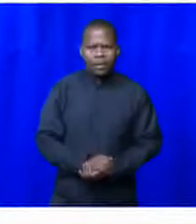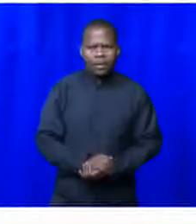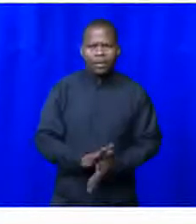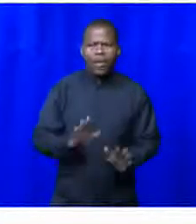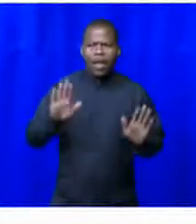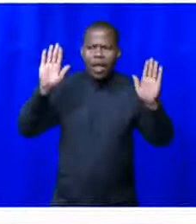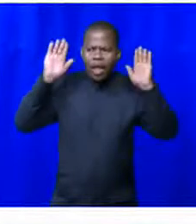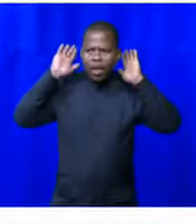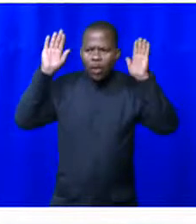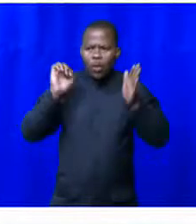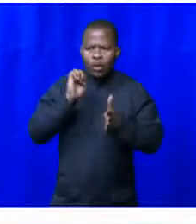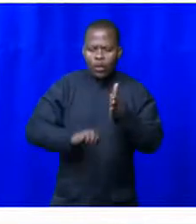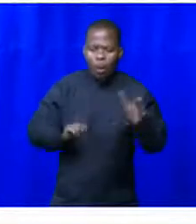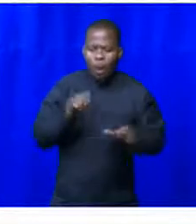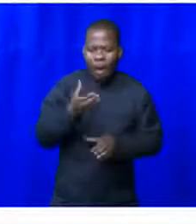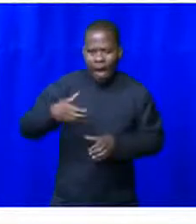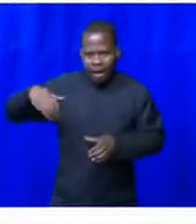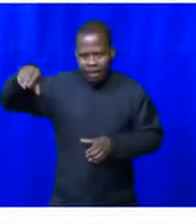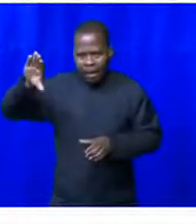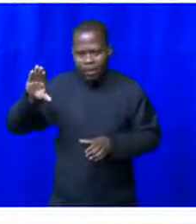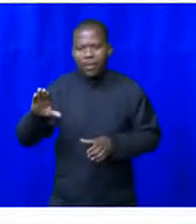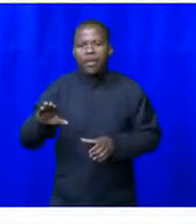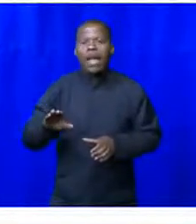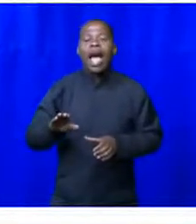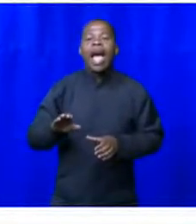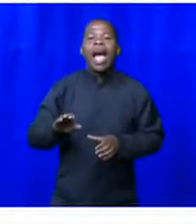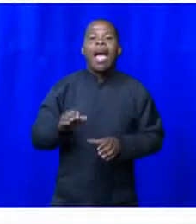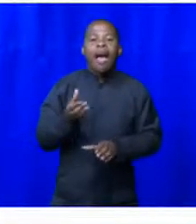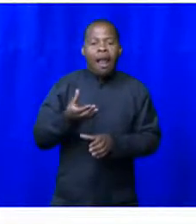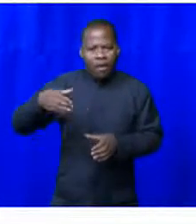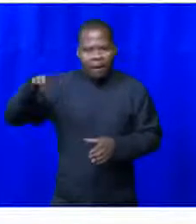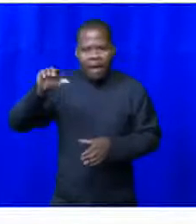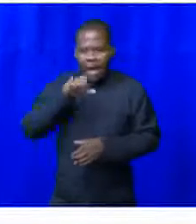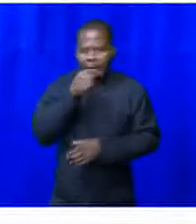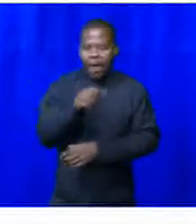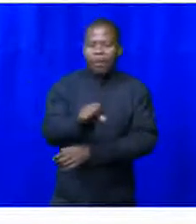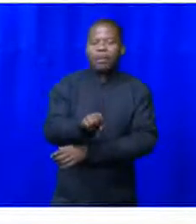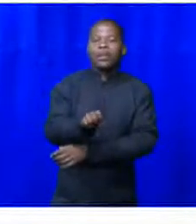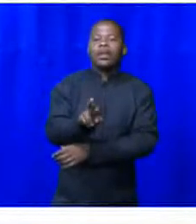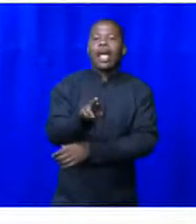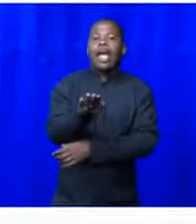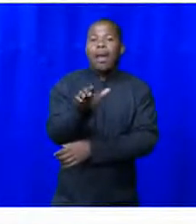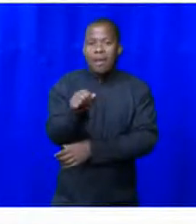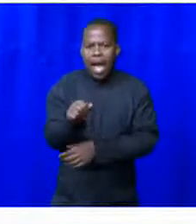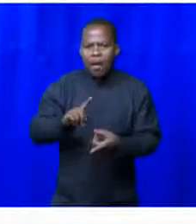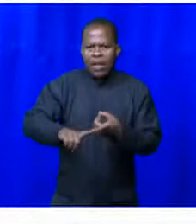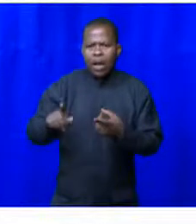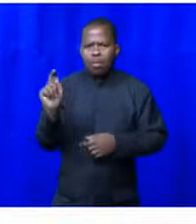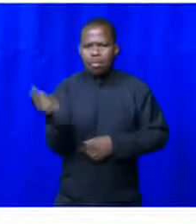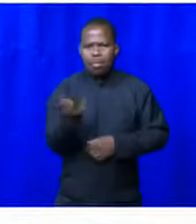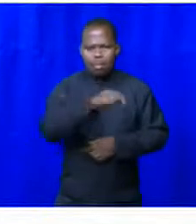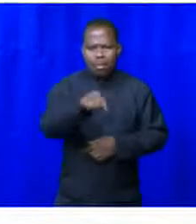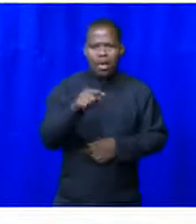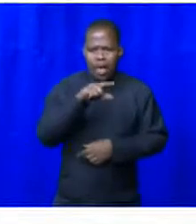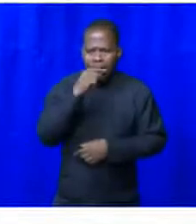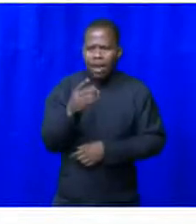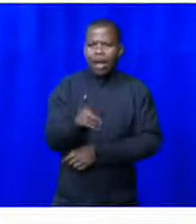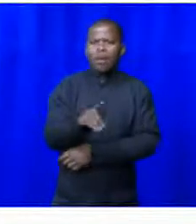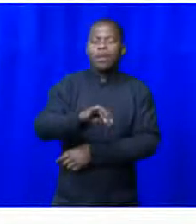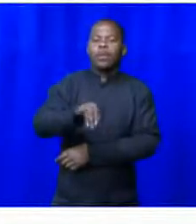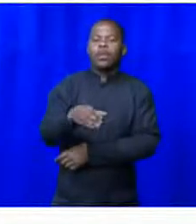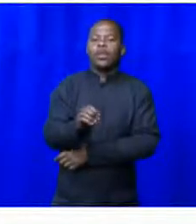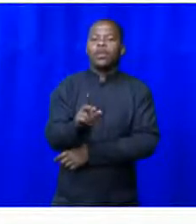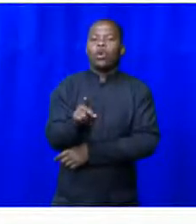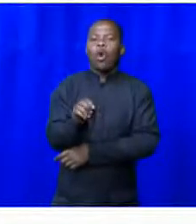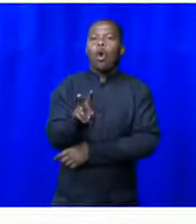Kute midlalo tibuya ngaphandle kwakuleli, Novak Djokovic wa-7 laseSerbia lohamba embili emdlalweni welibhola lemphebedo sewuchubekele